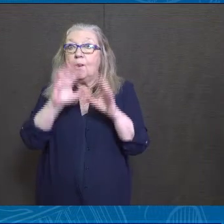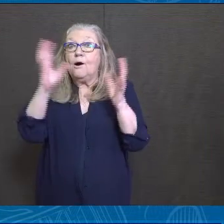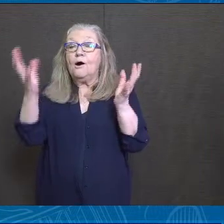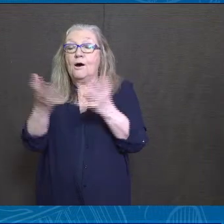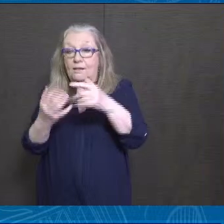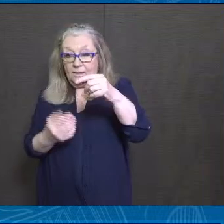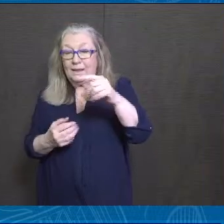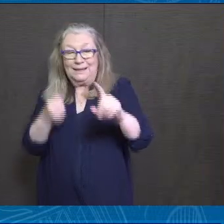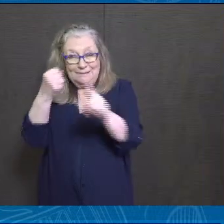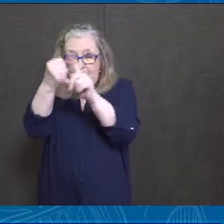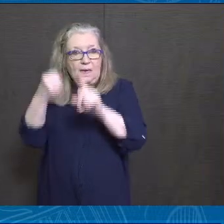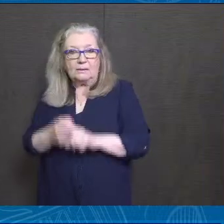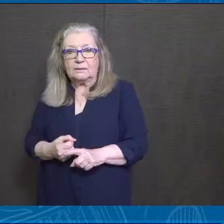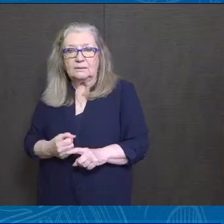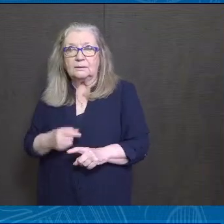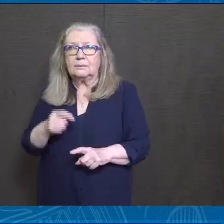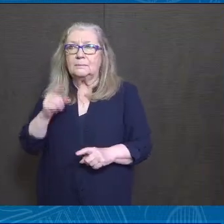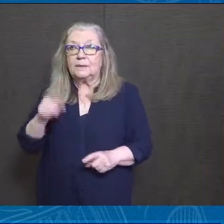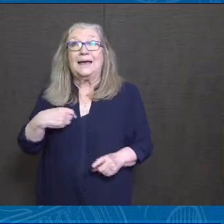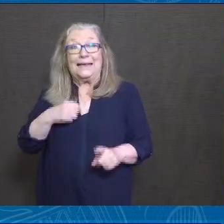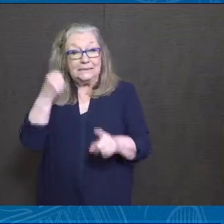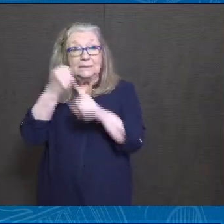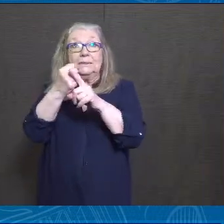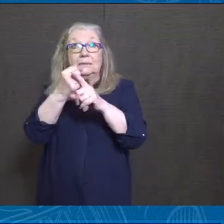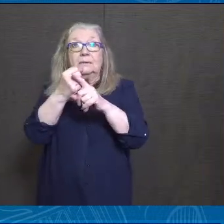and livelihood of people downstream.